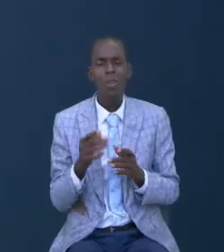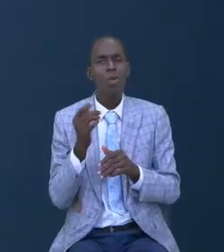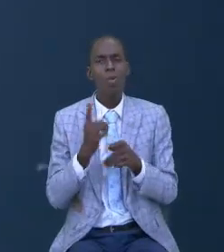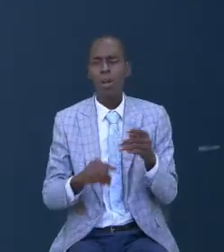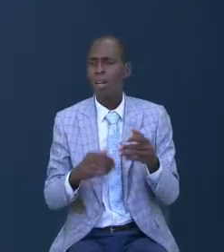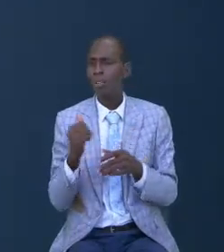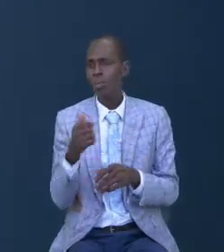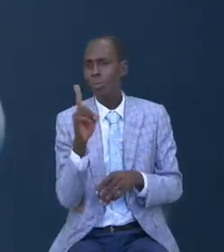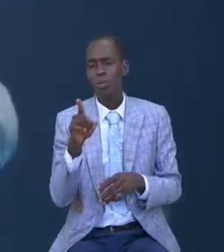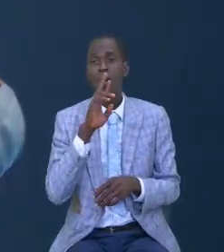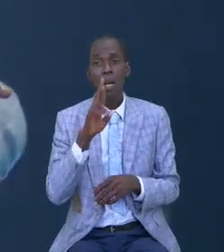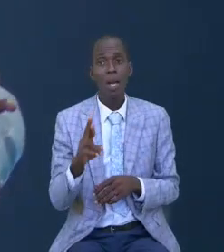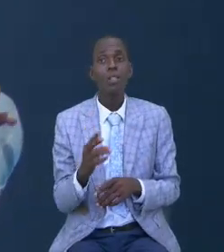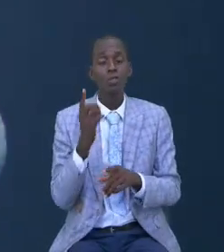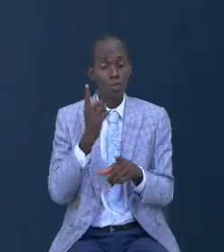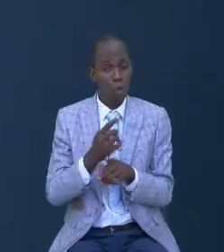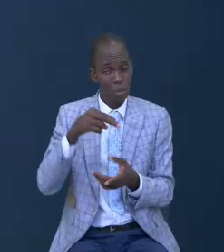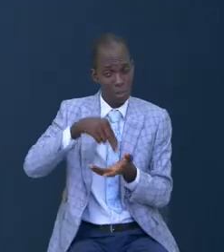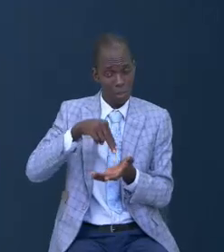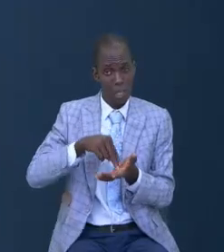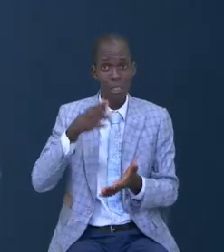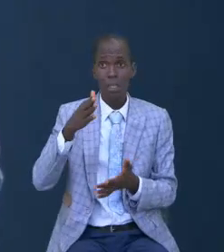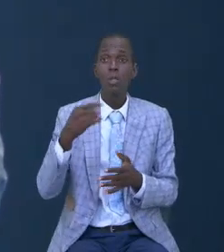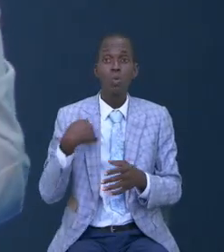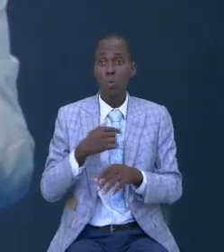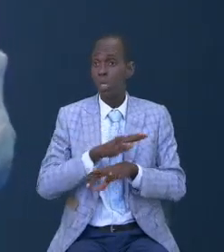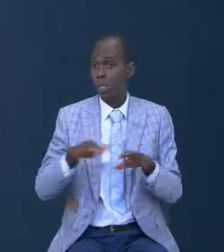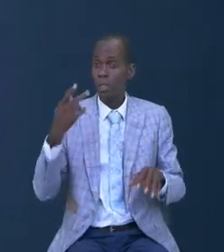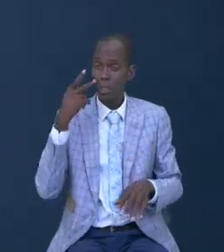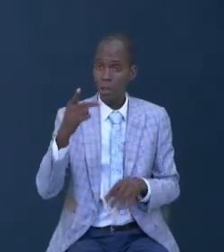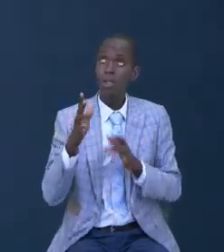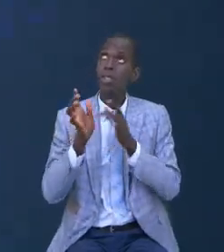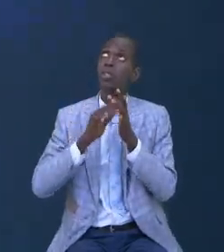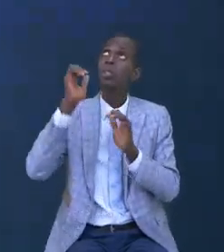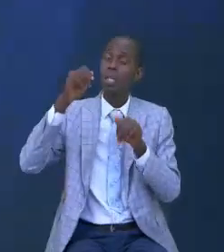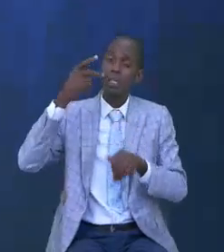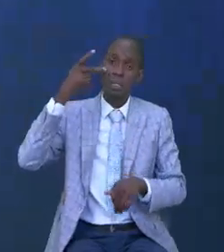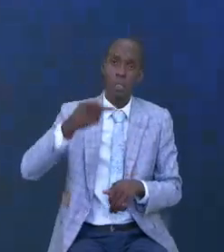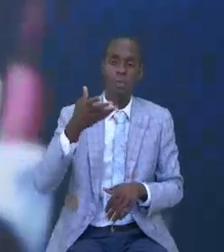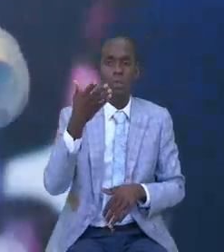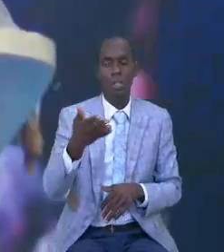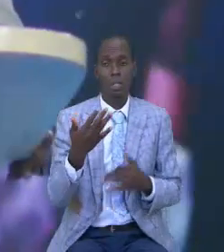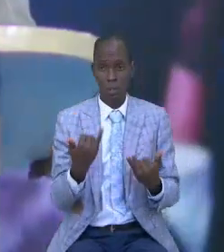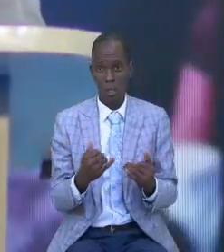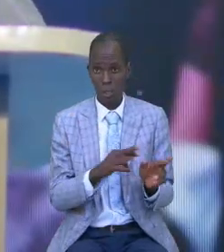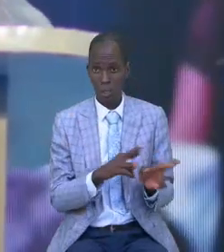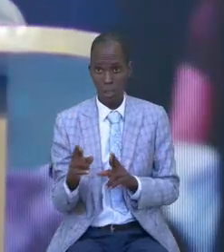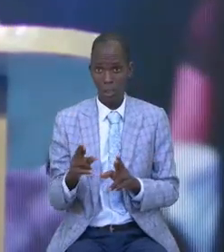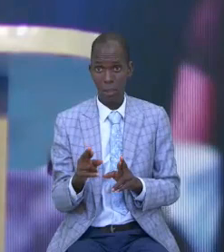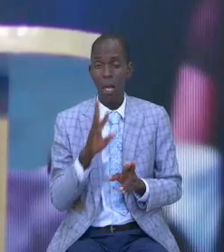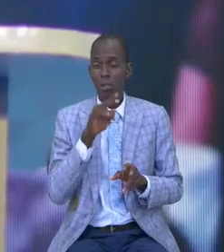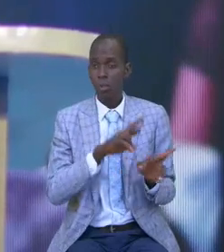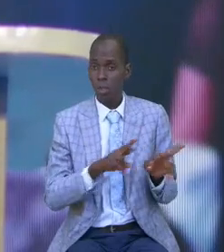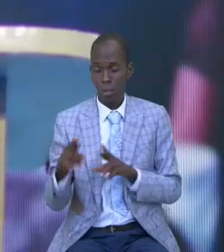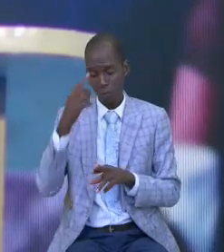raise up your hand. I can see you there, and you have that transforming salvation. I'm praying with you now. Are you ready for the